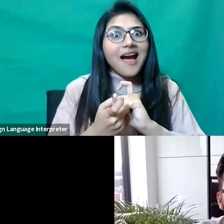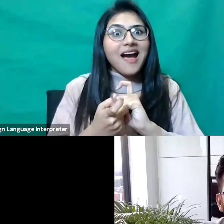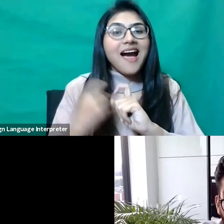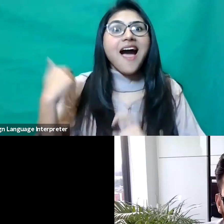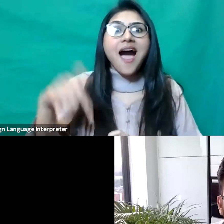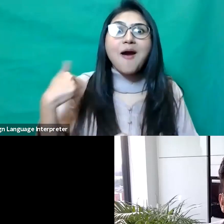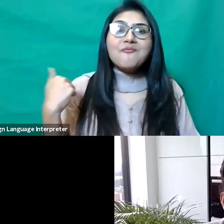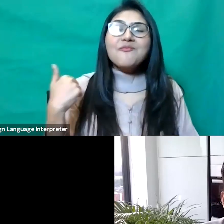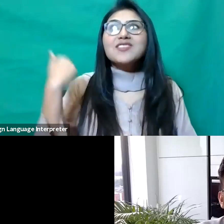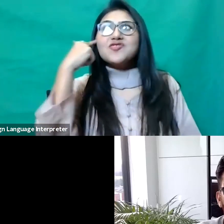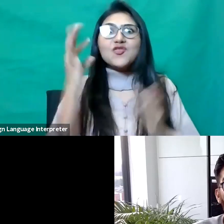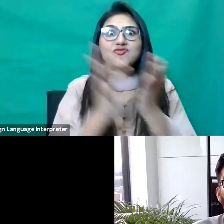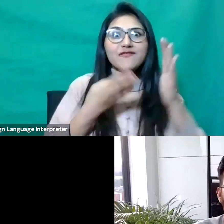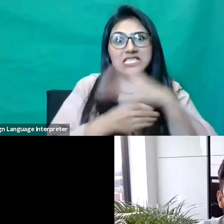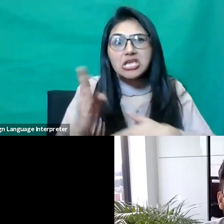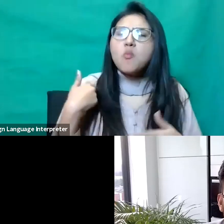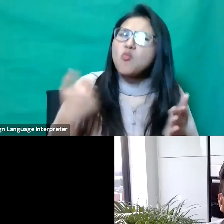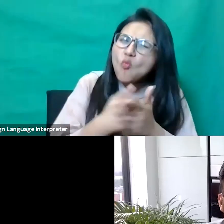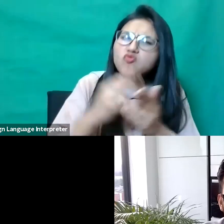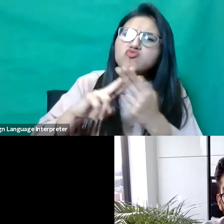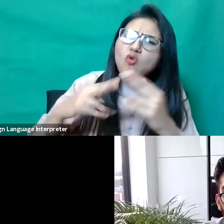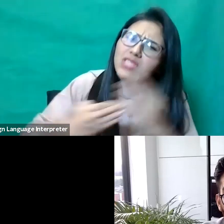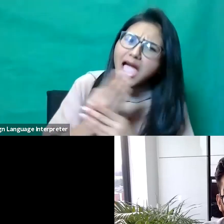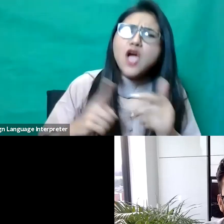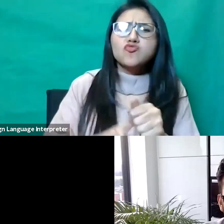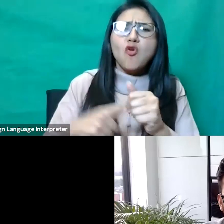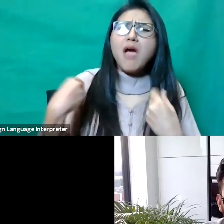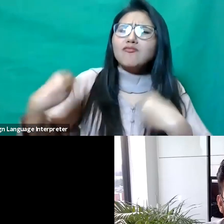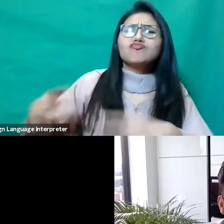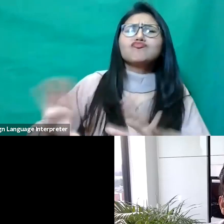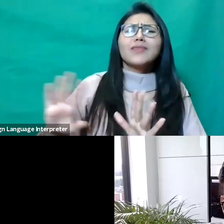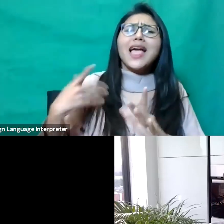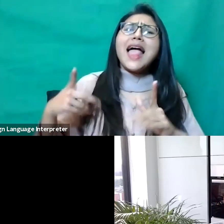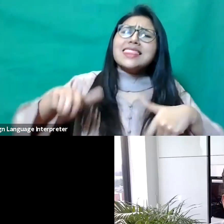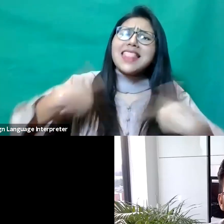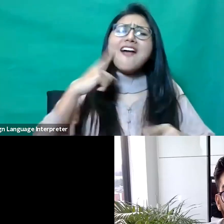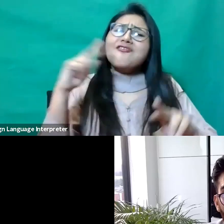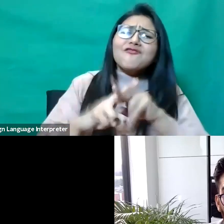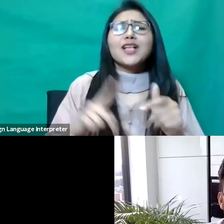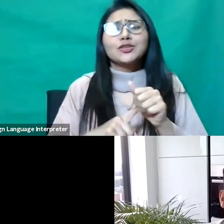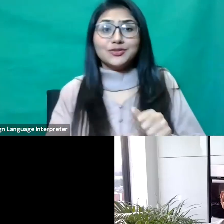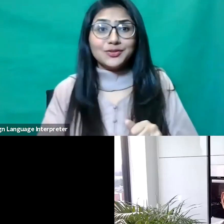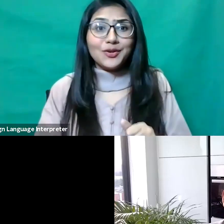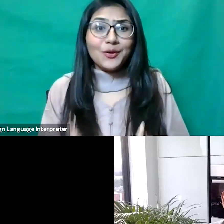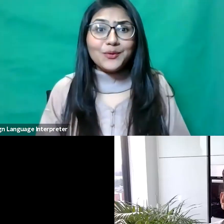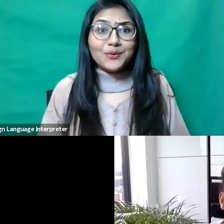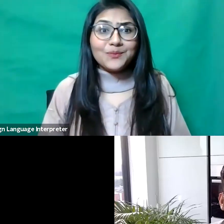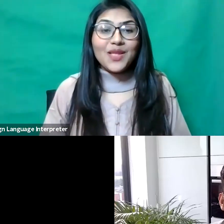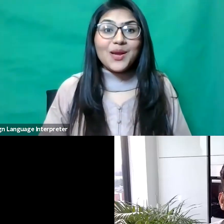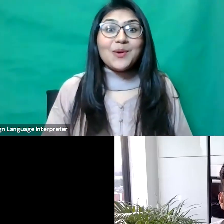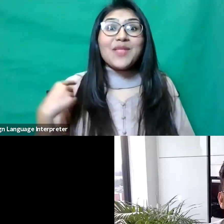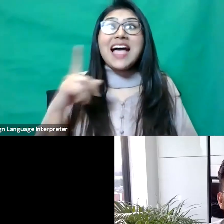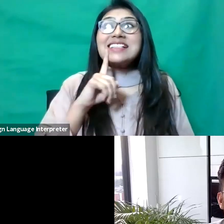chance to make new friends. And thankfully, I passed those 4 years. It was just the best time of